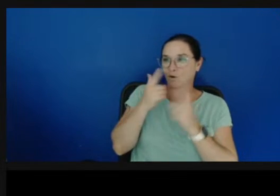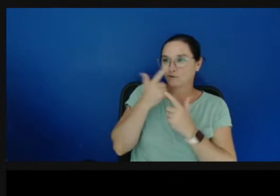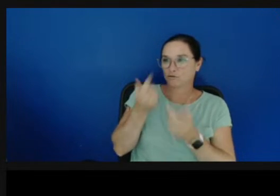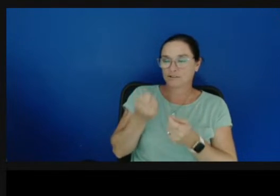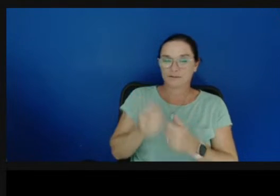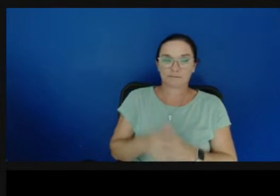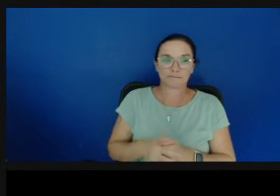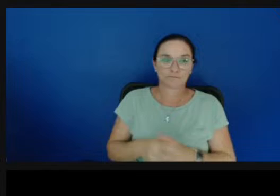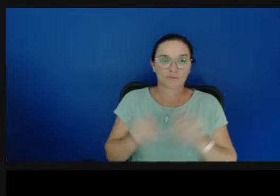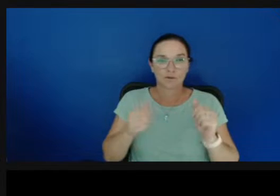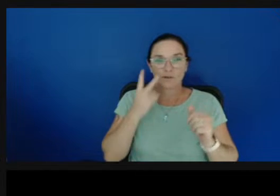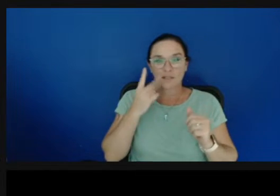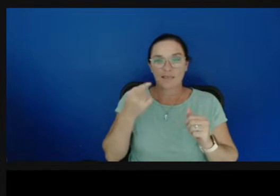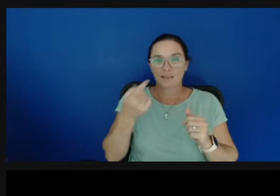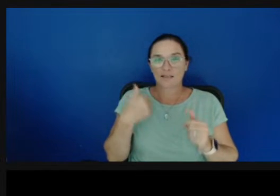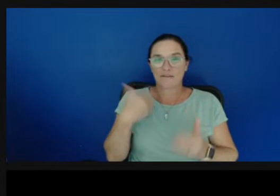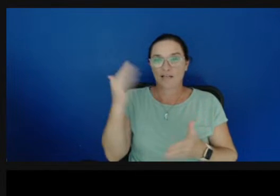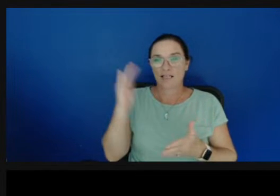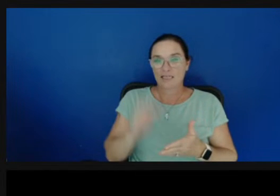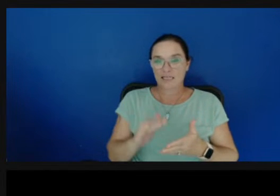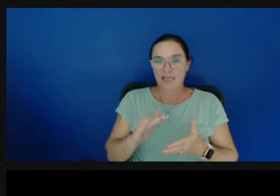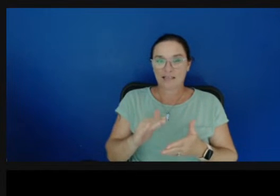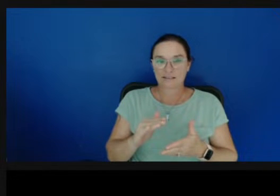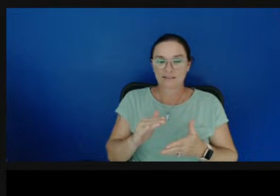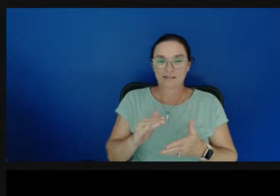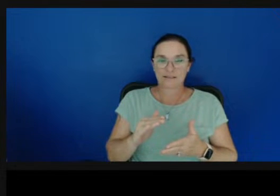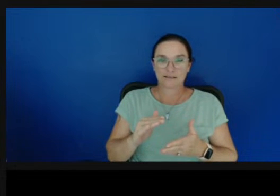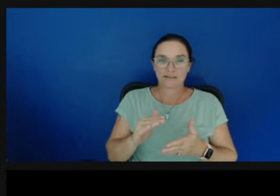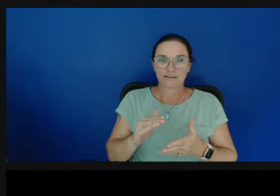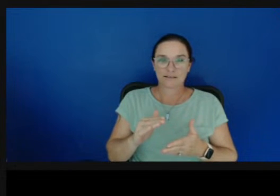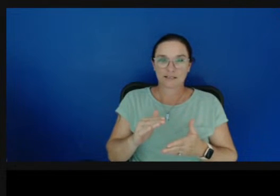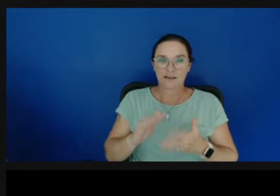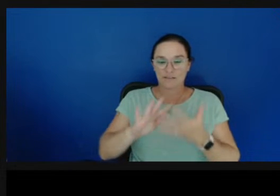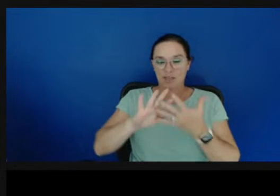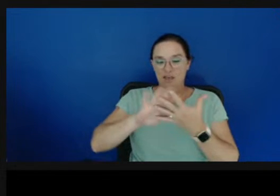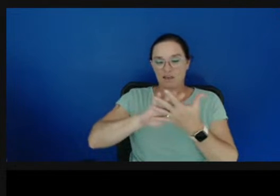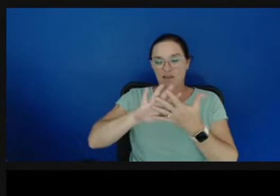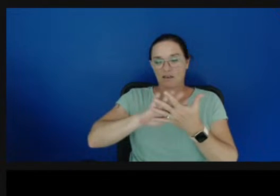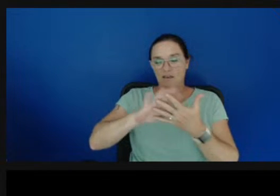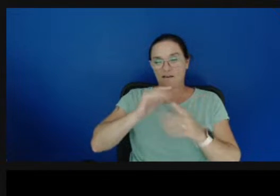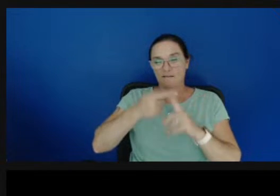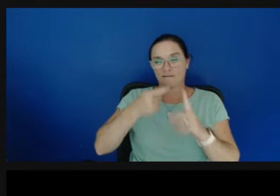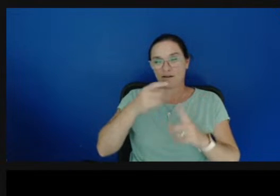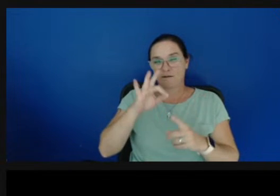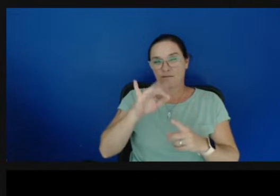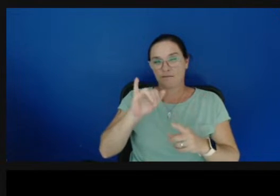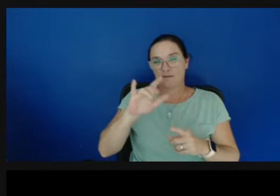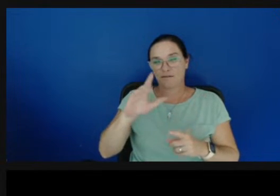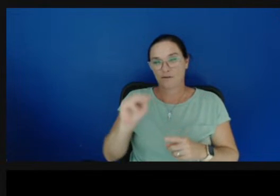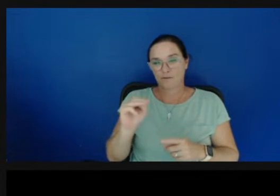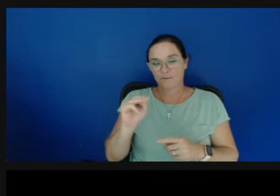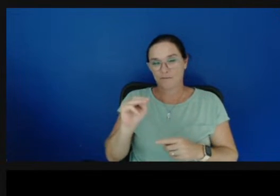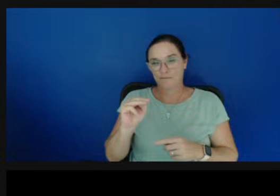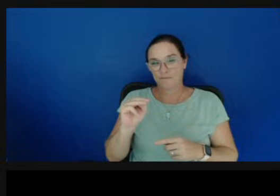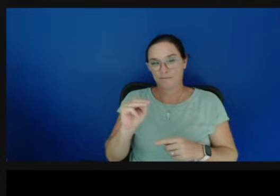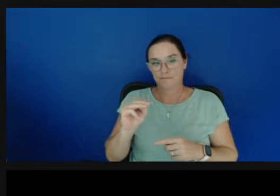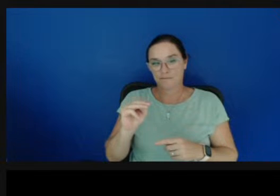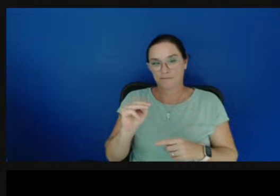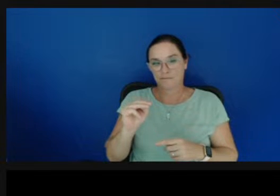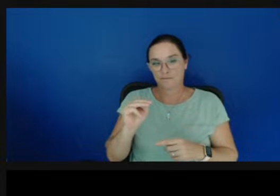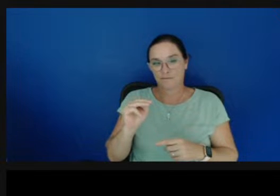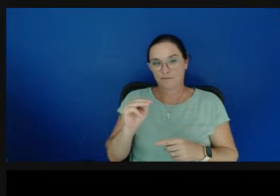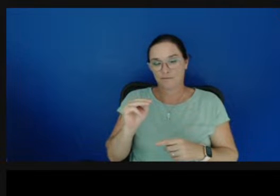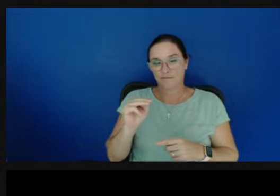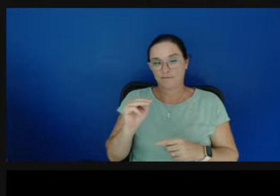see like, yeah, this one's got a lot less of the actual grain of the film itself. And when it cleared up, I took that